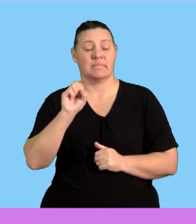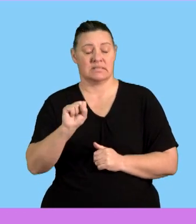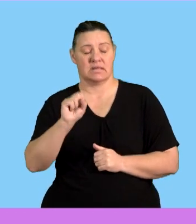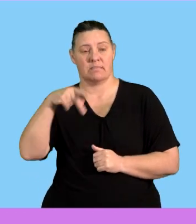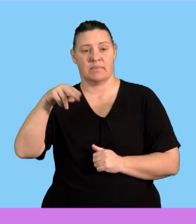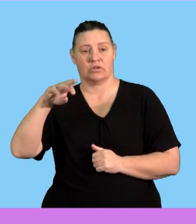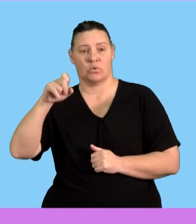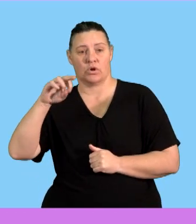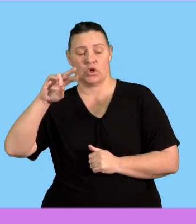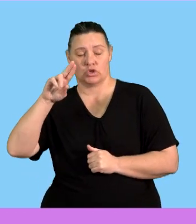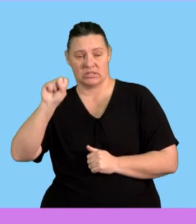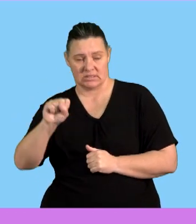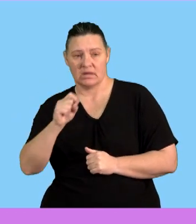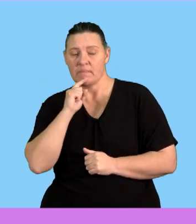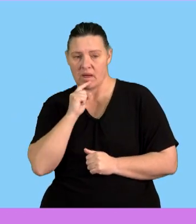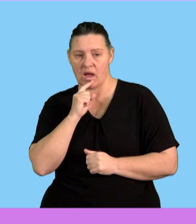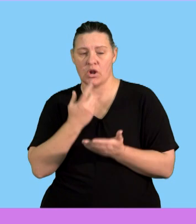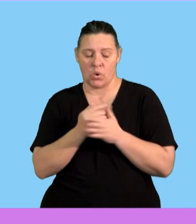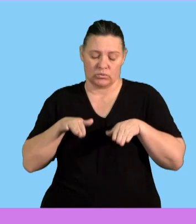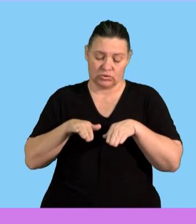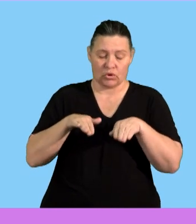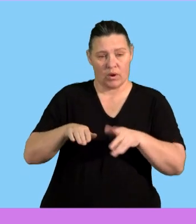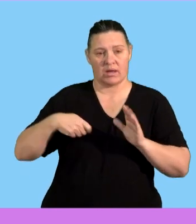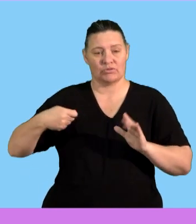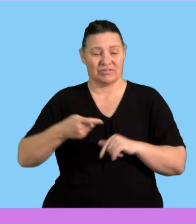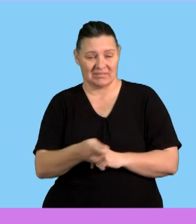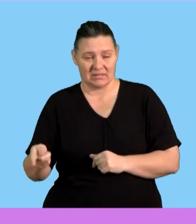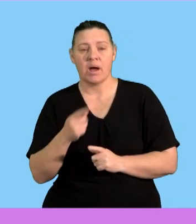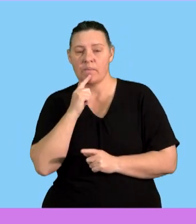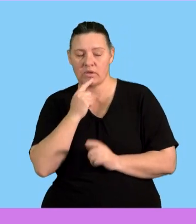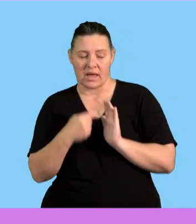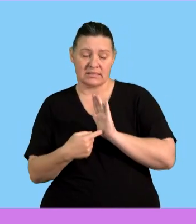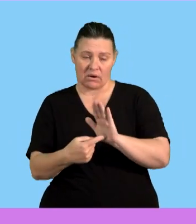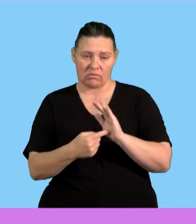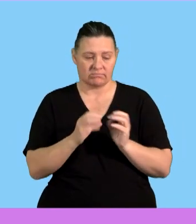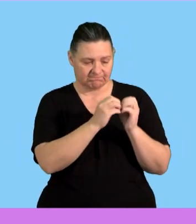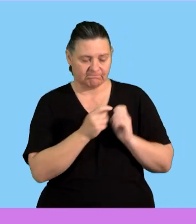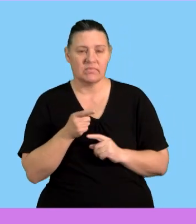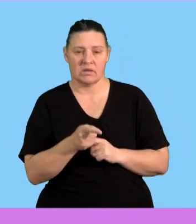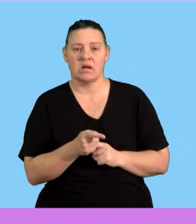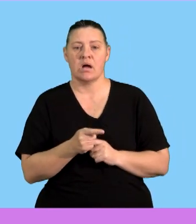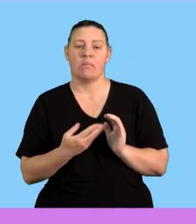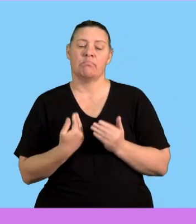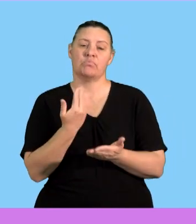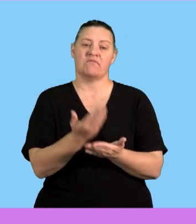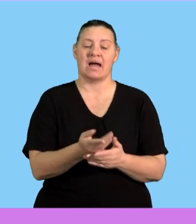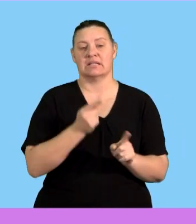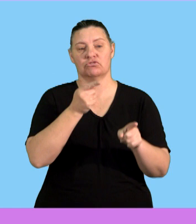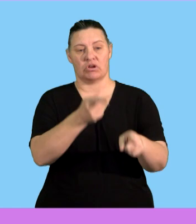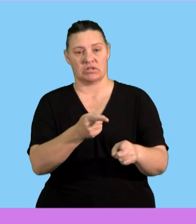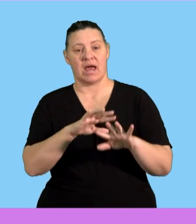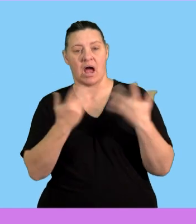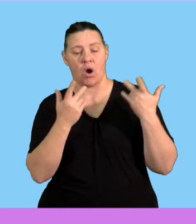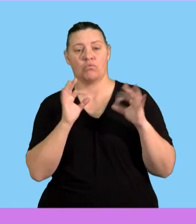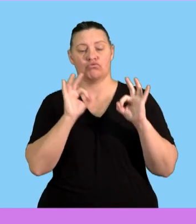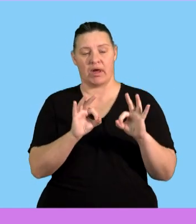Mrs. Pretorius bought a new sewing machine. With the help of the diagrams alongside, provide